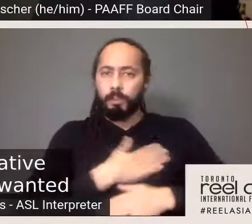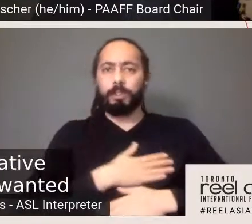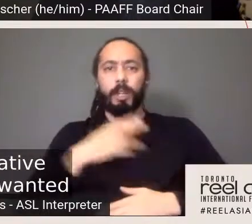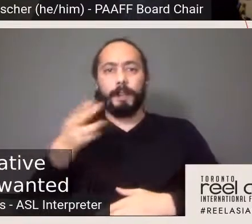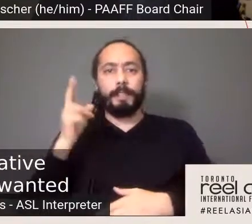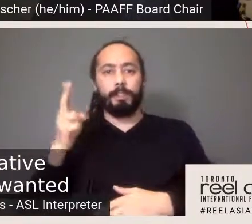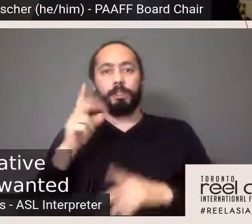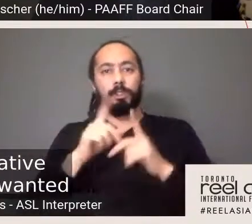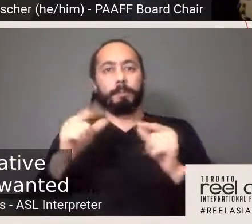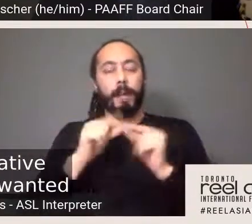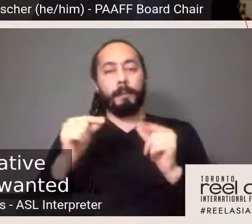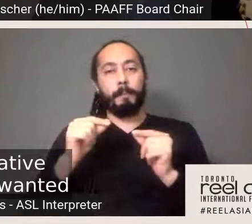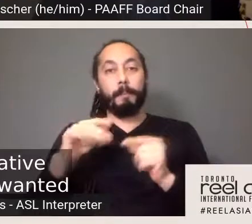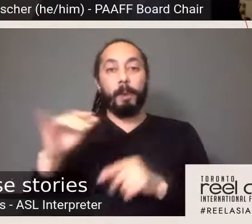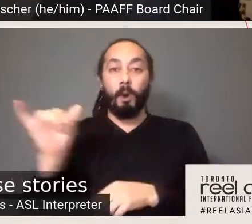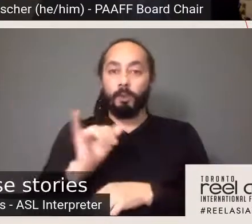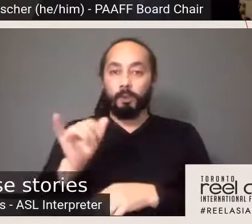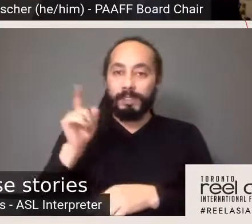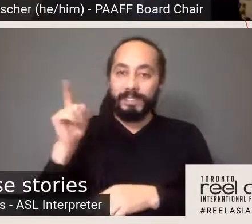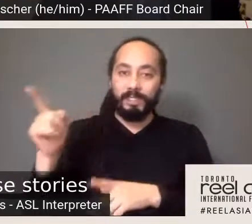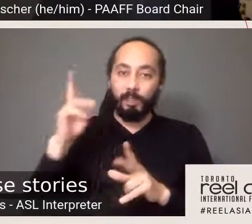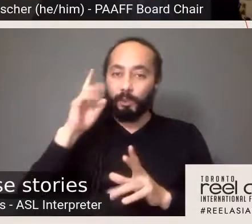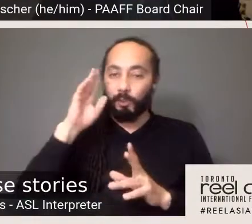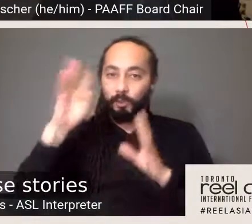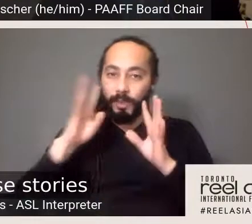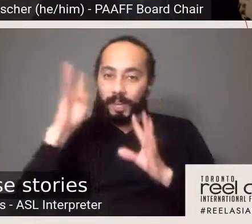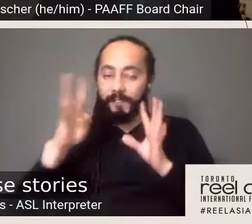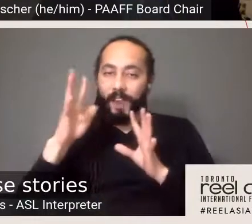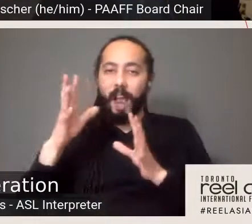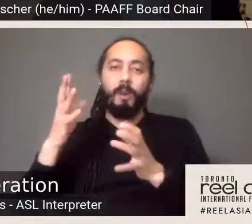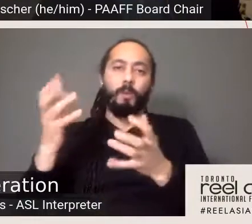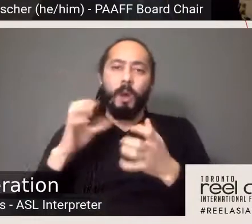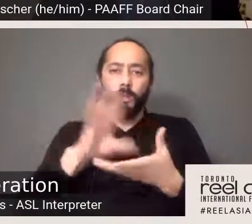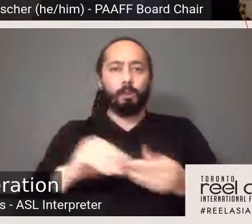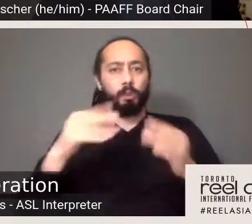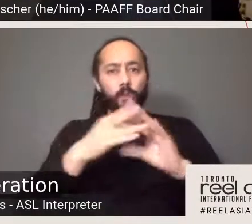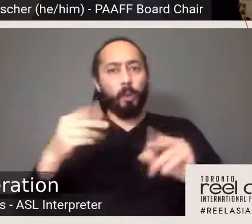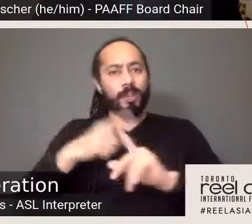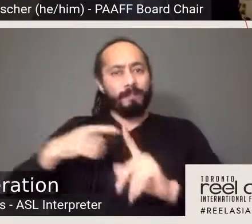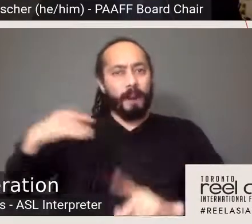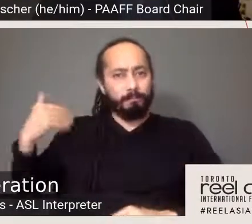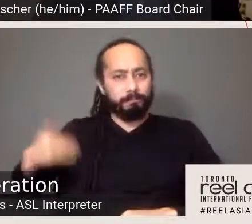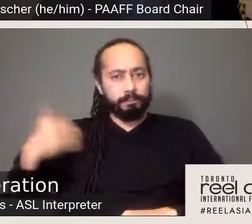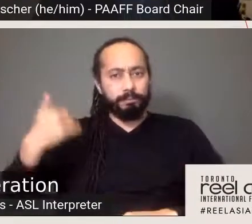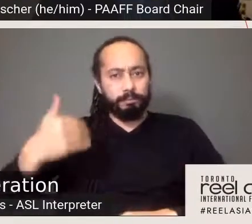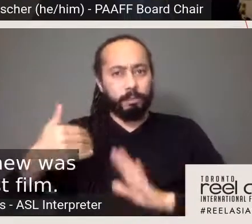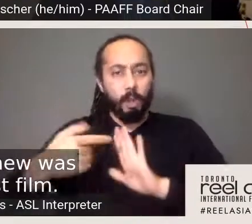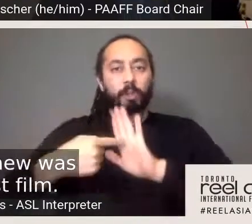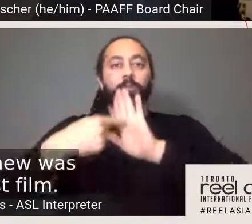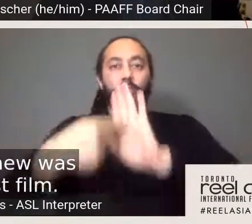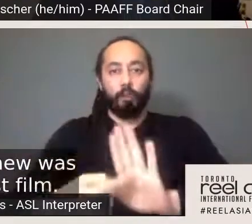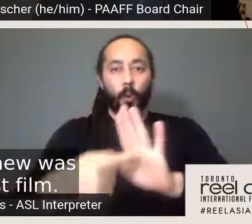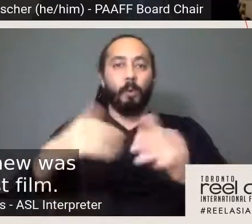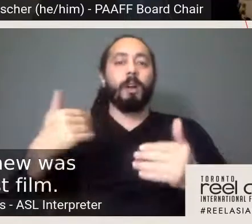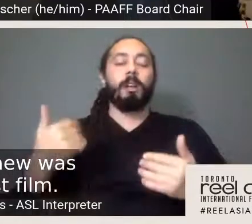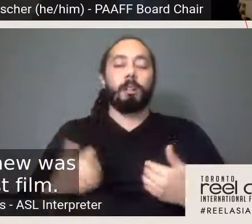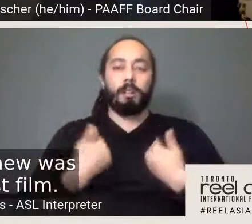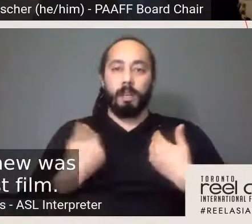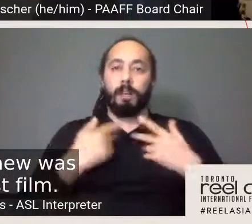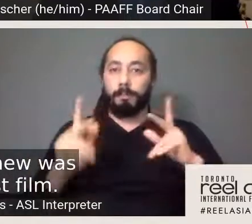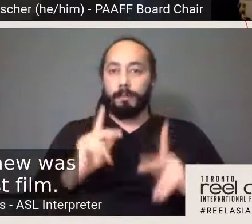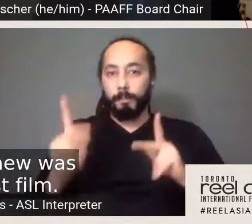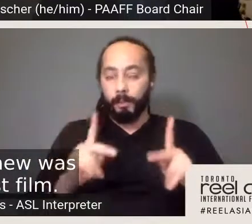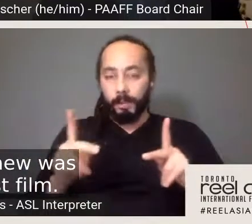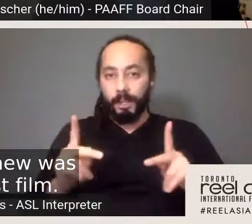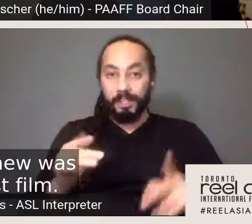as a creative and someone who wanted to kind of bring these stories to a younger generation in what he surely knew was